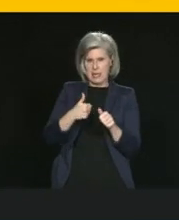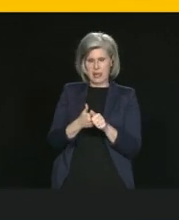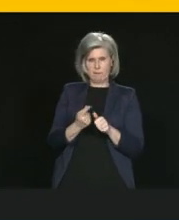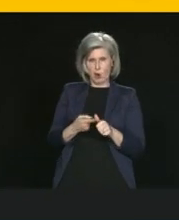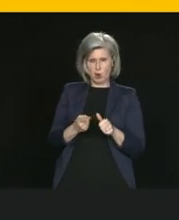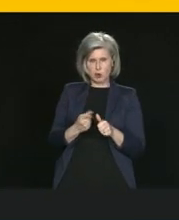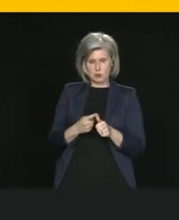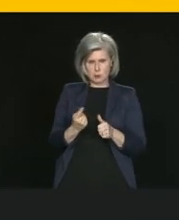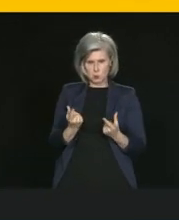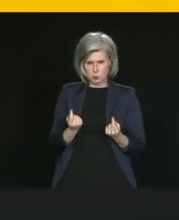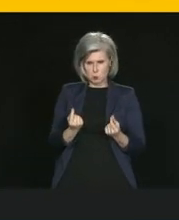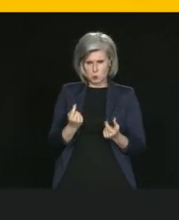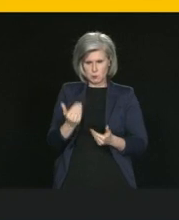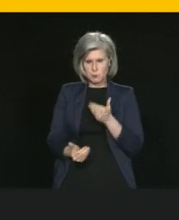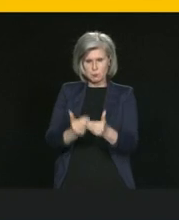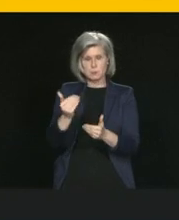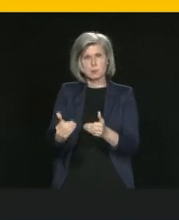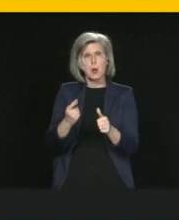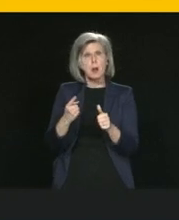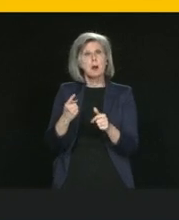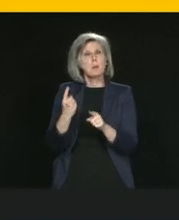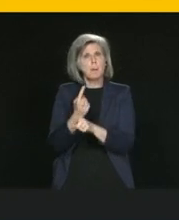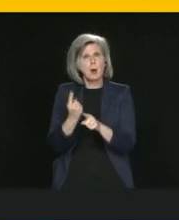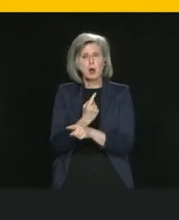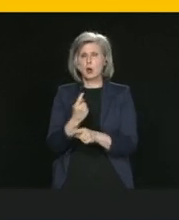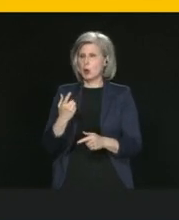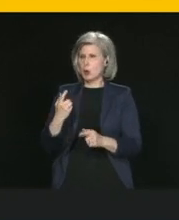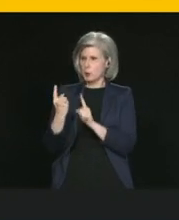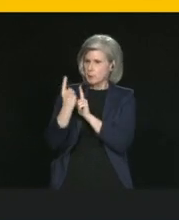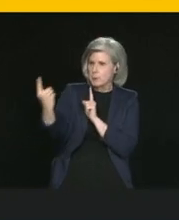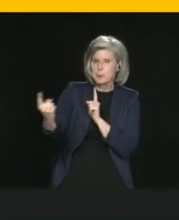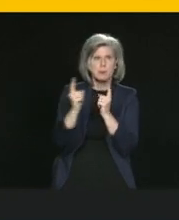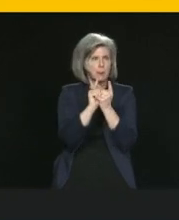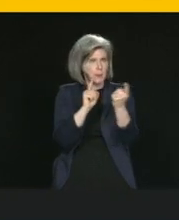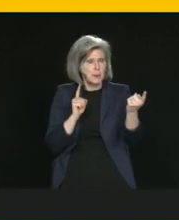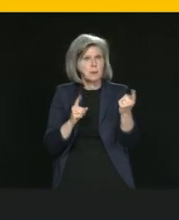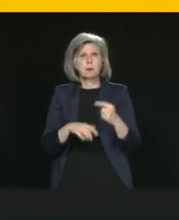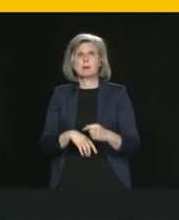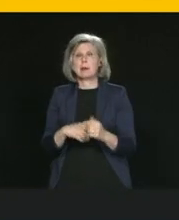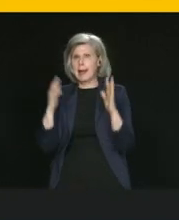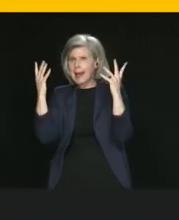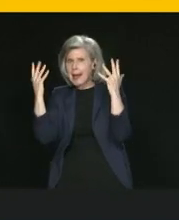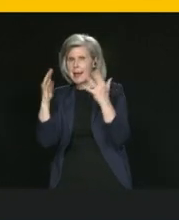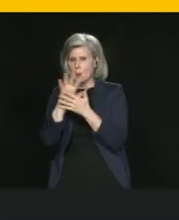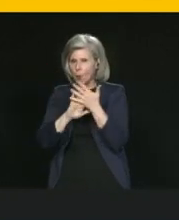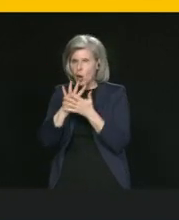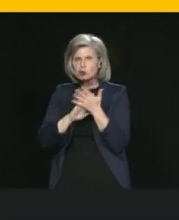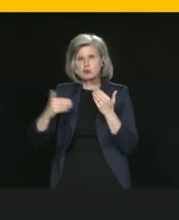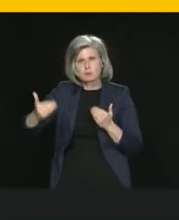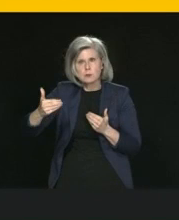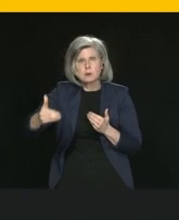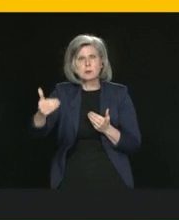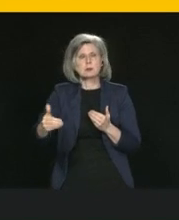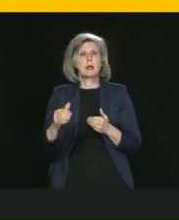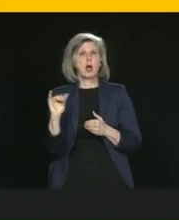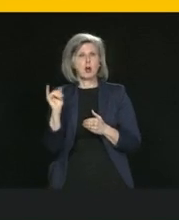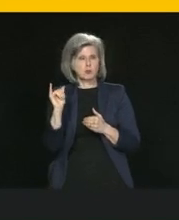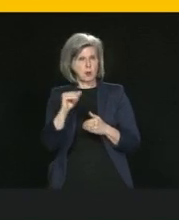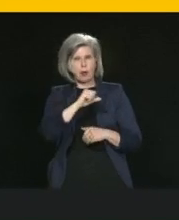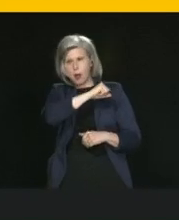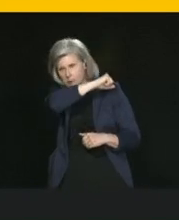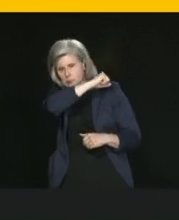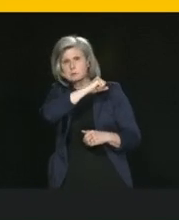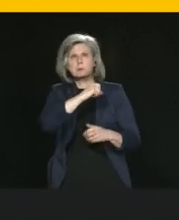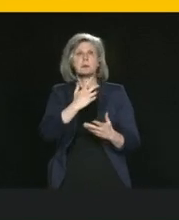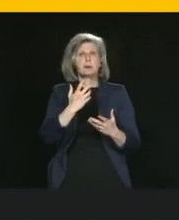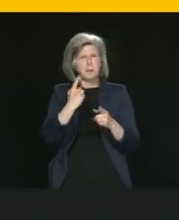cough etiquette. This includes wearing a non-medical mask in areas where COVID-19 is still active, and you can't keep